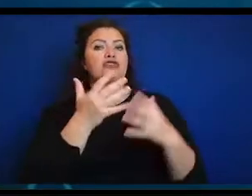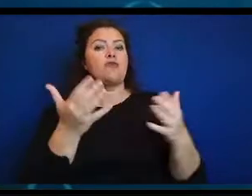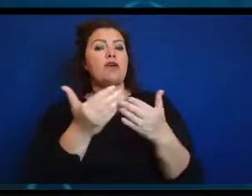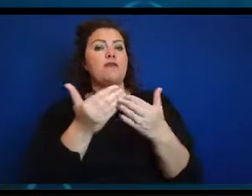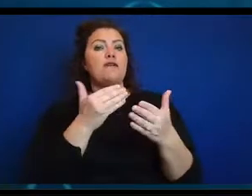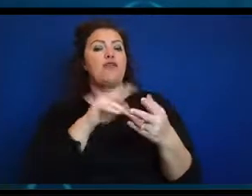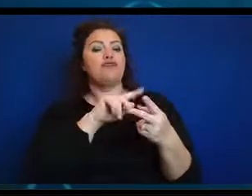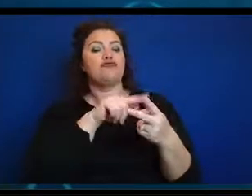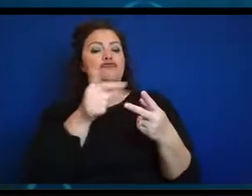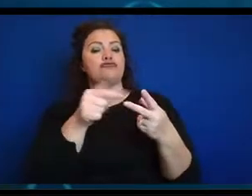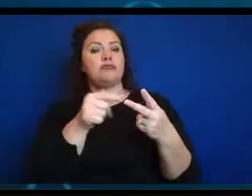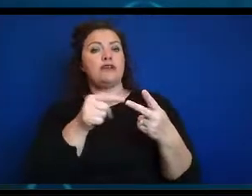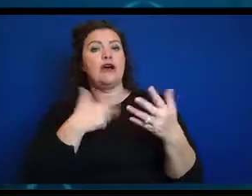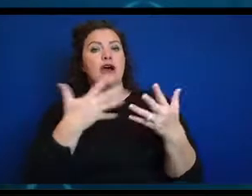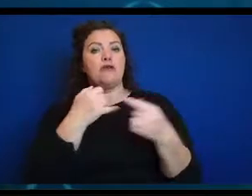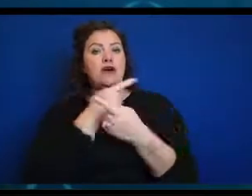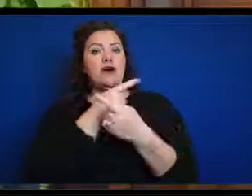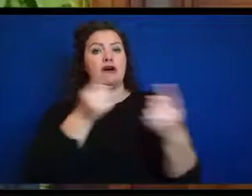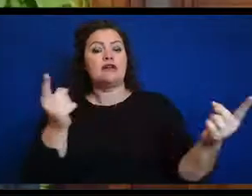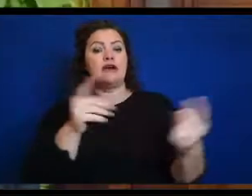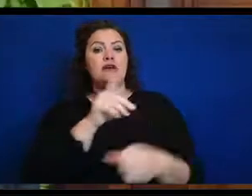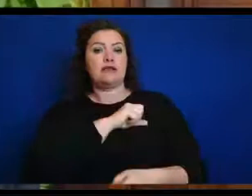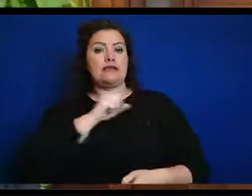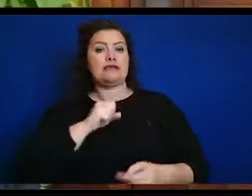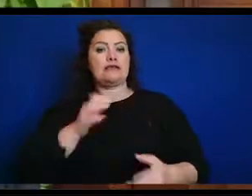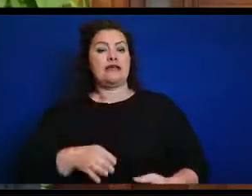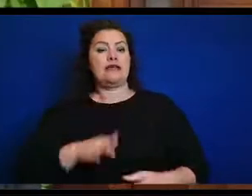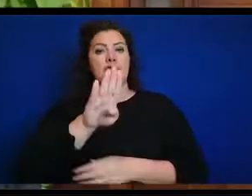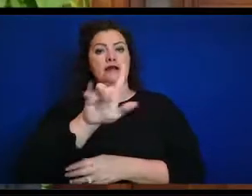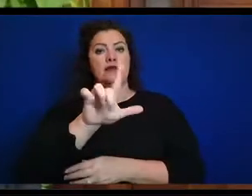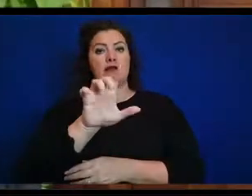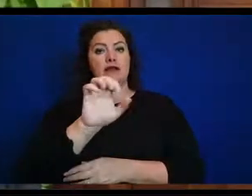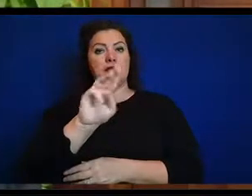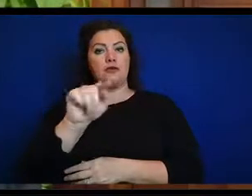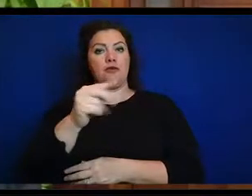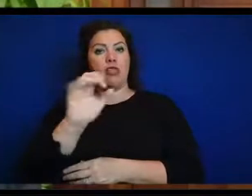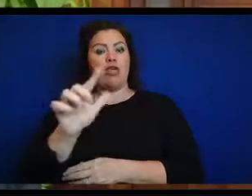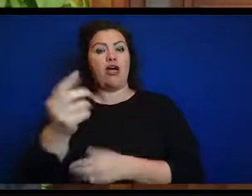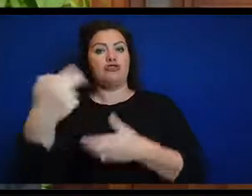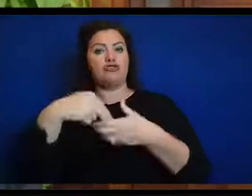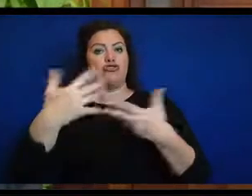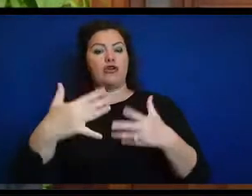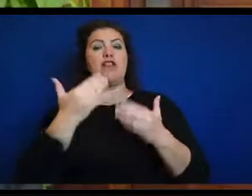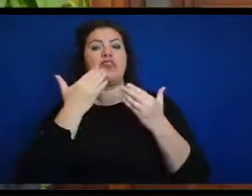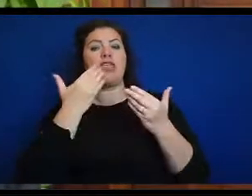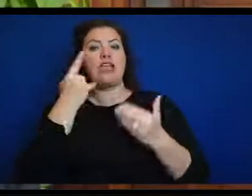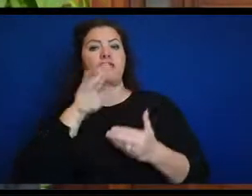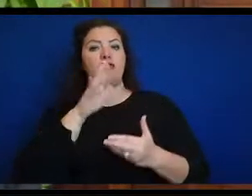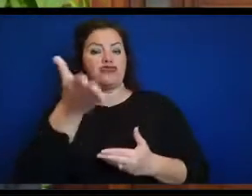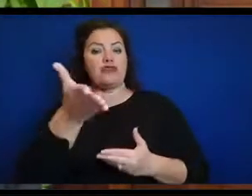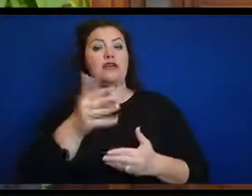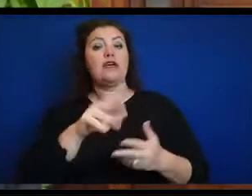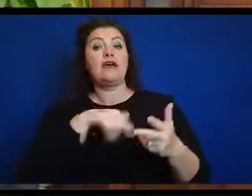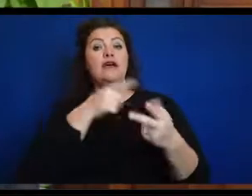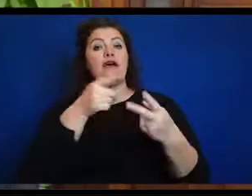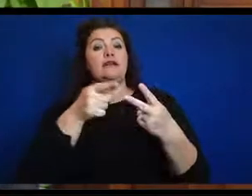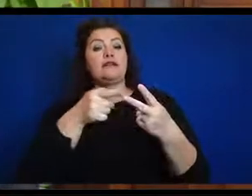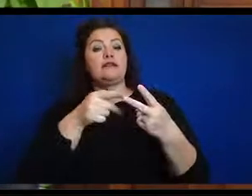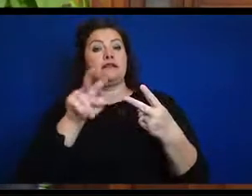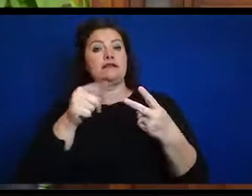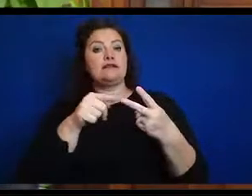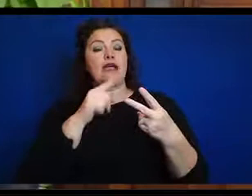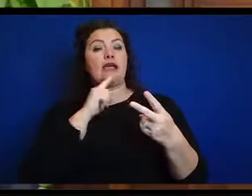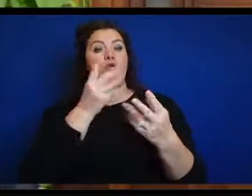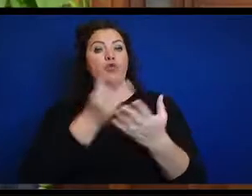second witness, I want to acknowledge Senator Blumenthal has joined our hearing. We're grateful for his presence. Our next witness, our second witness will